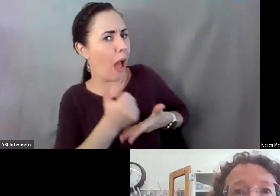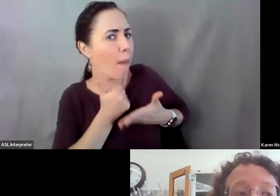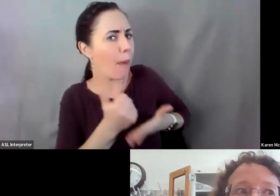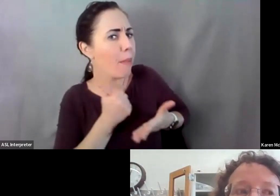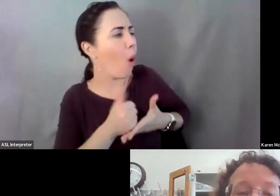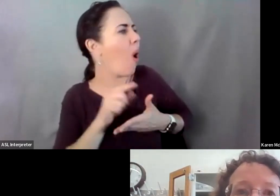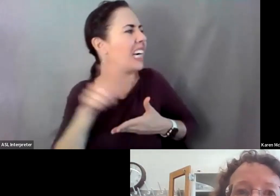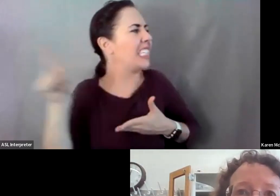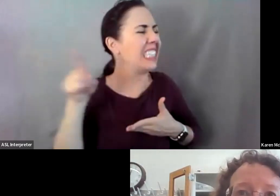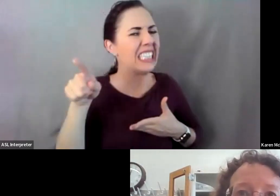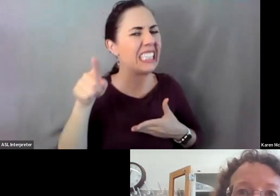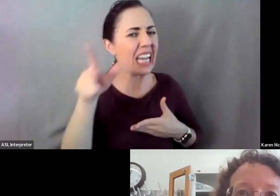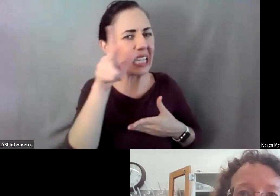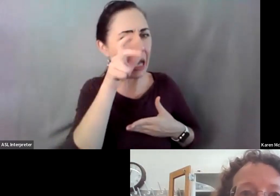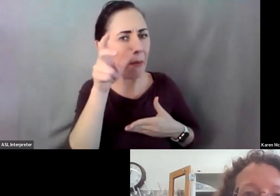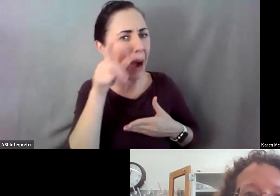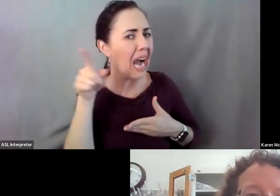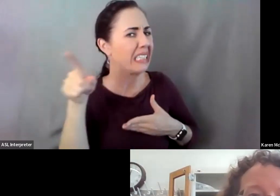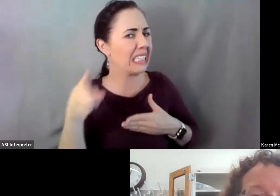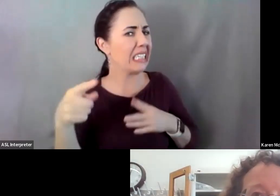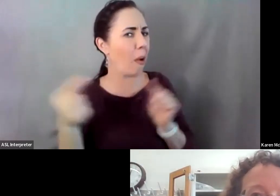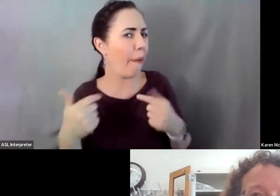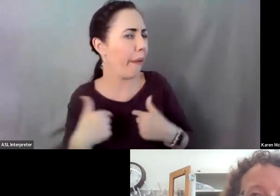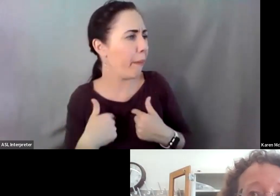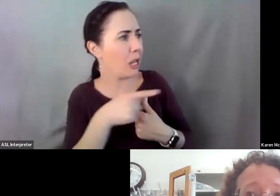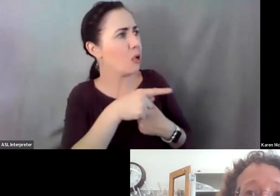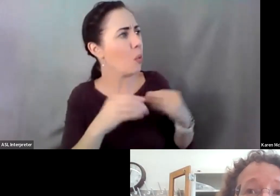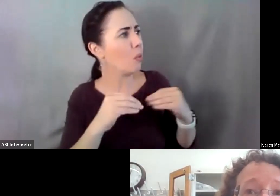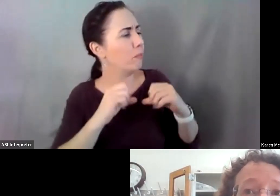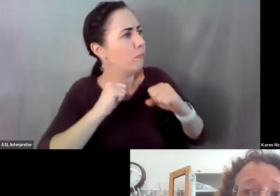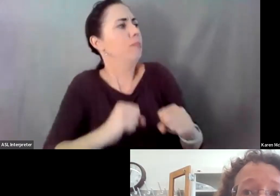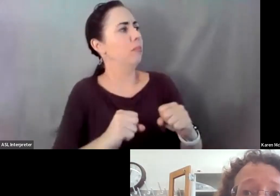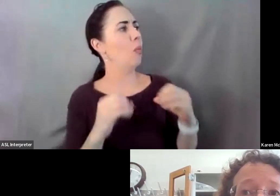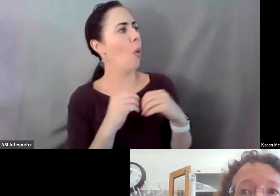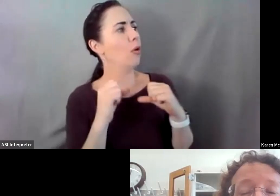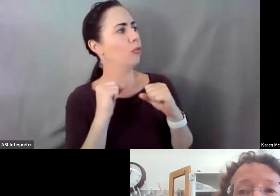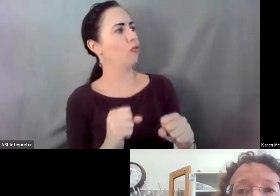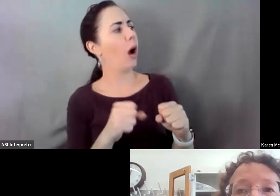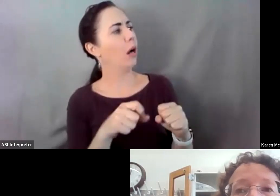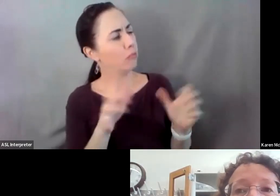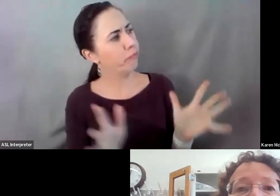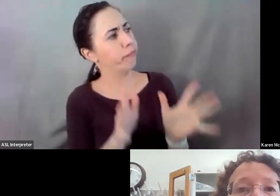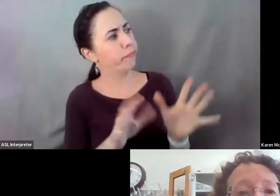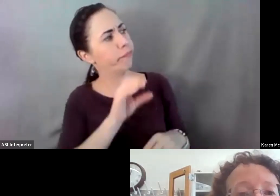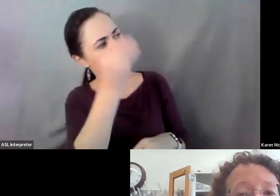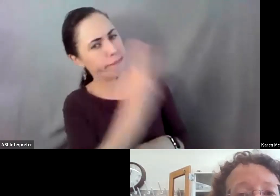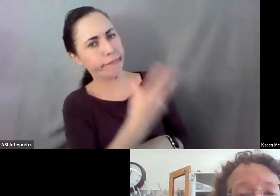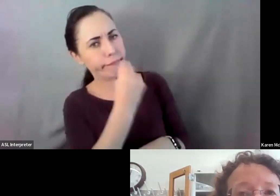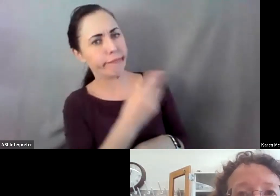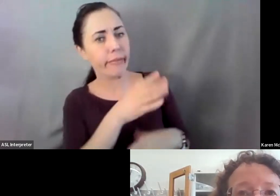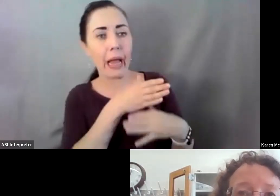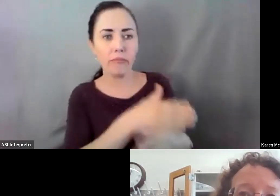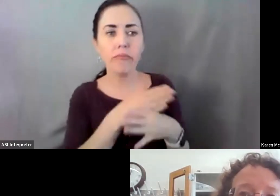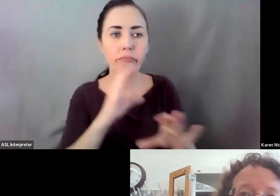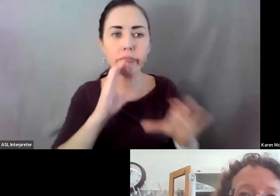attack by insects. And so they better ramp up their defenses so they don't get those insects eating them too. And a lot of this they